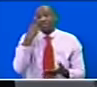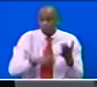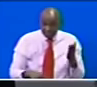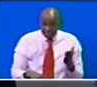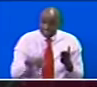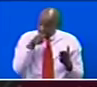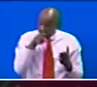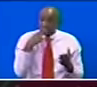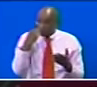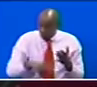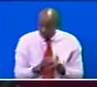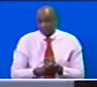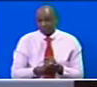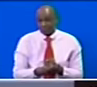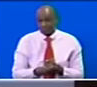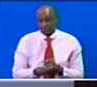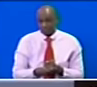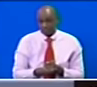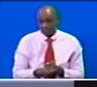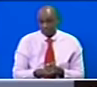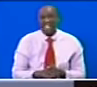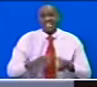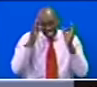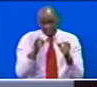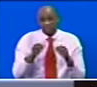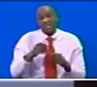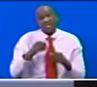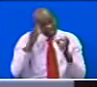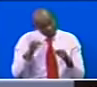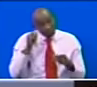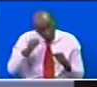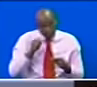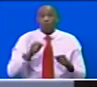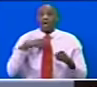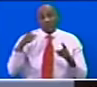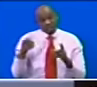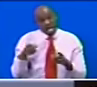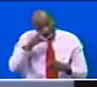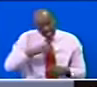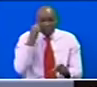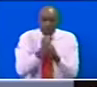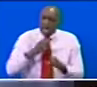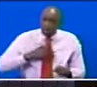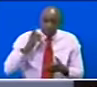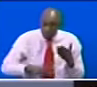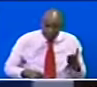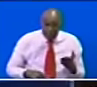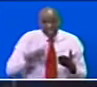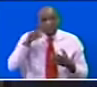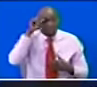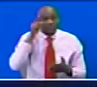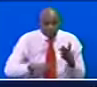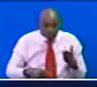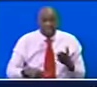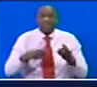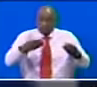the political wind is taking them to. Hatutakaa tutekwe nyara. Sisi kazi kubwa hapa pwani ni